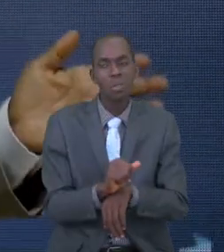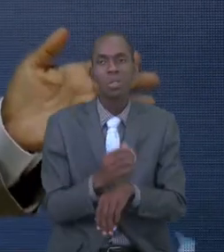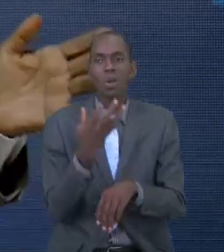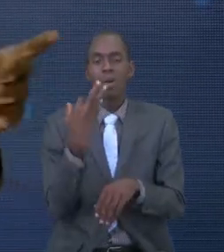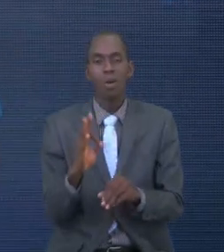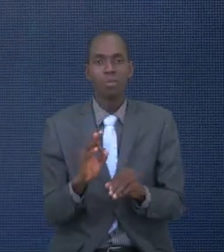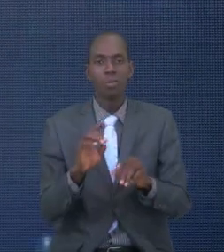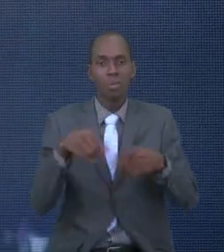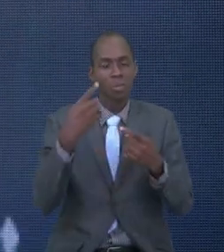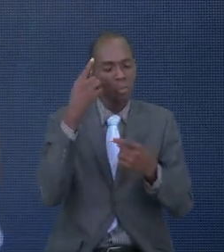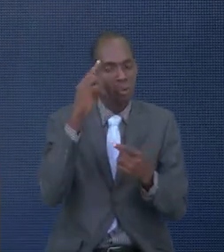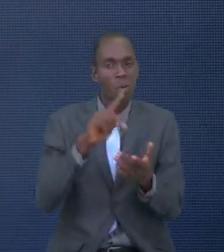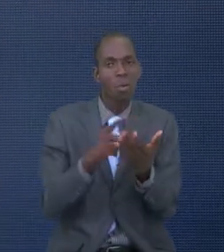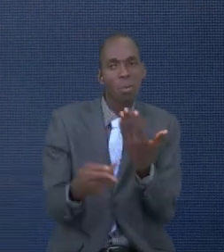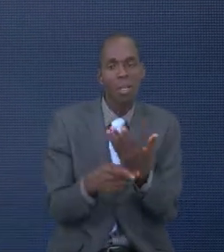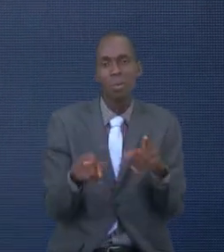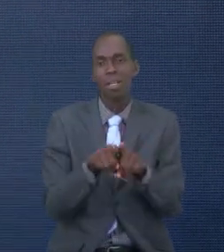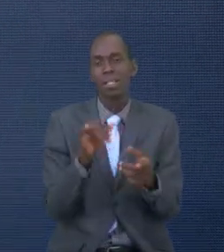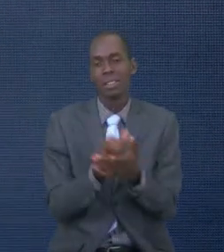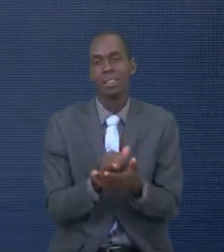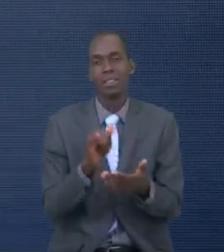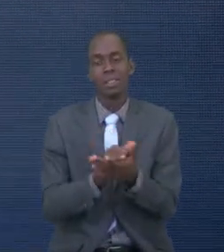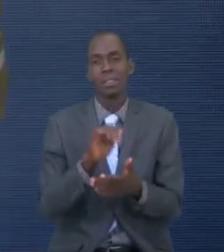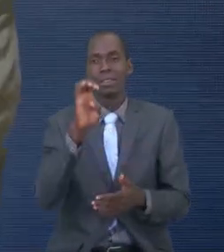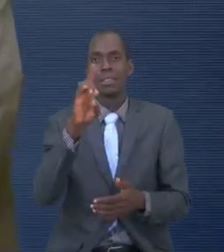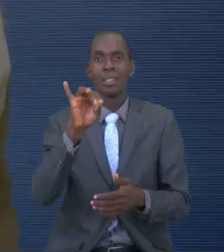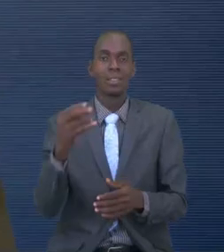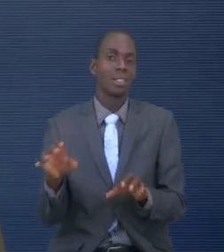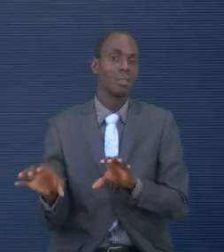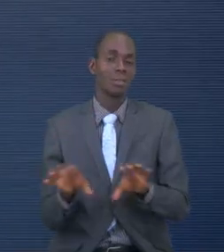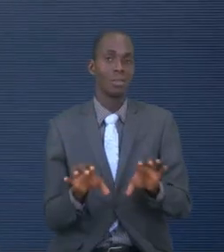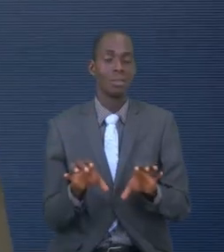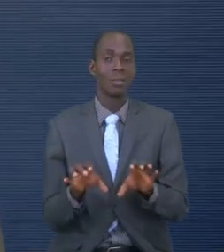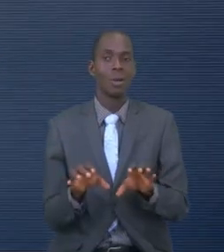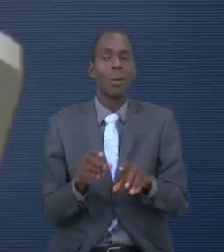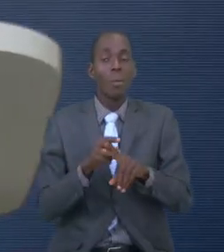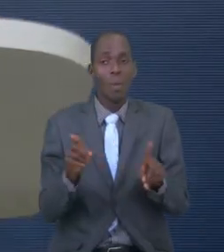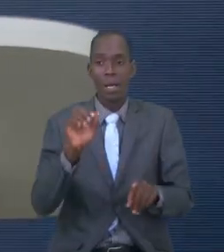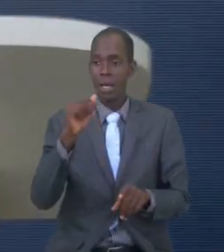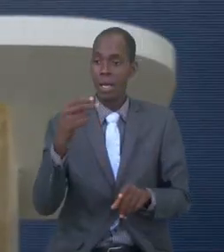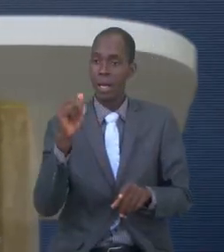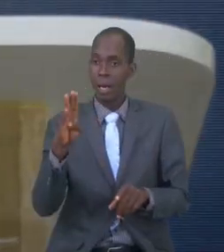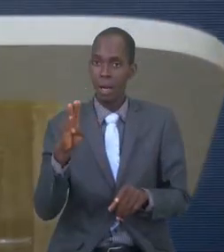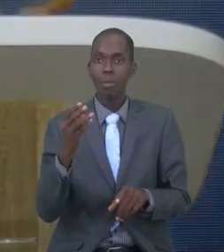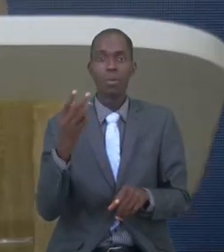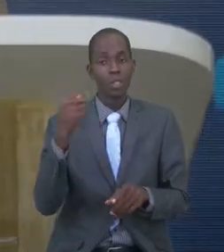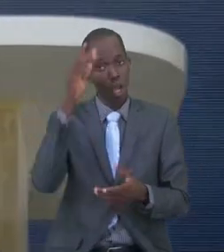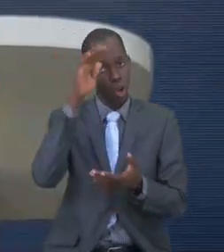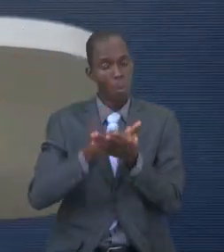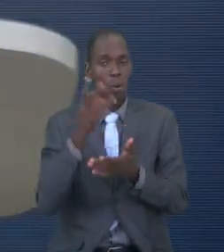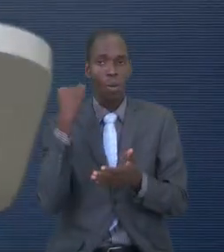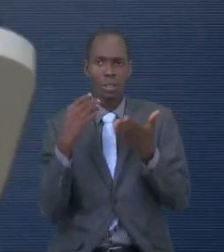like that that Elijah conducted. But Ahab was there. And when Ahab got